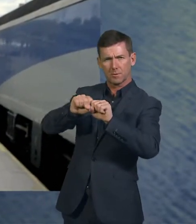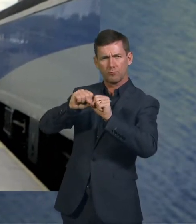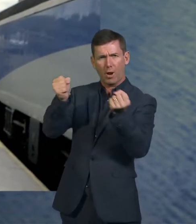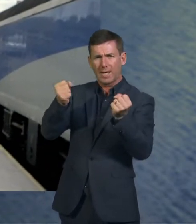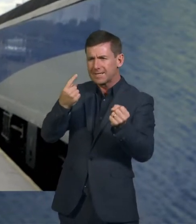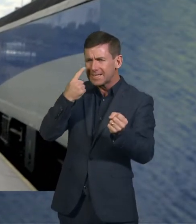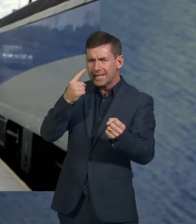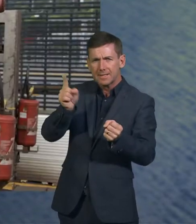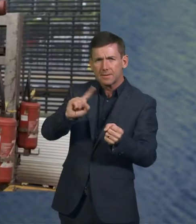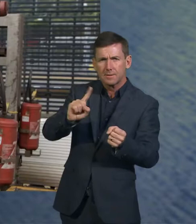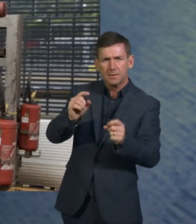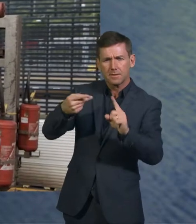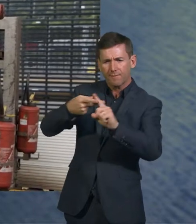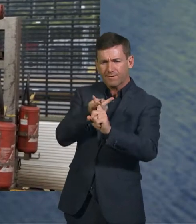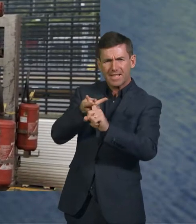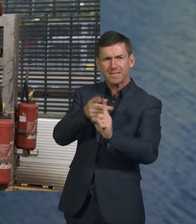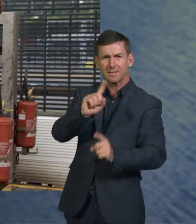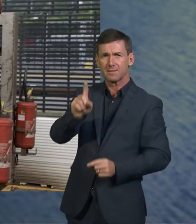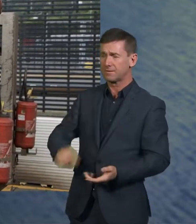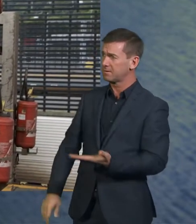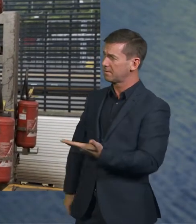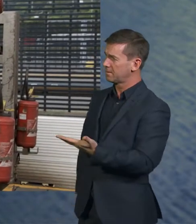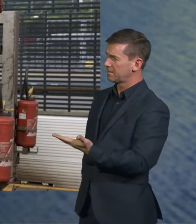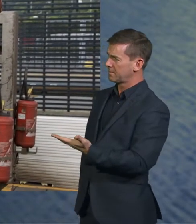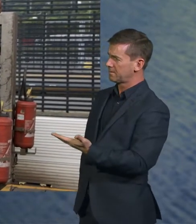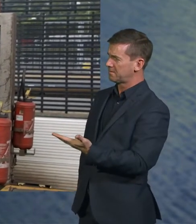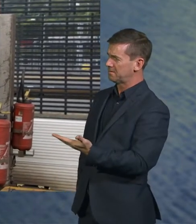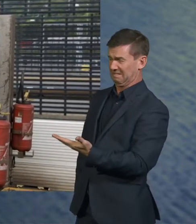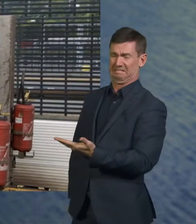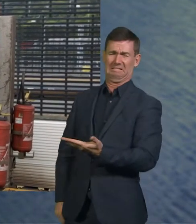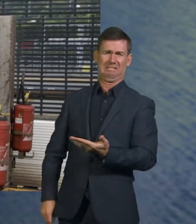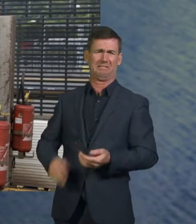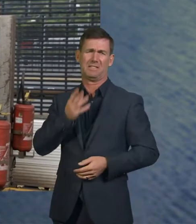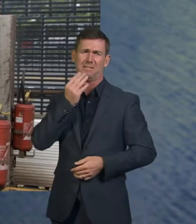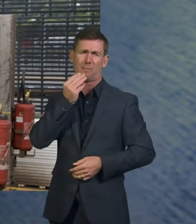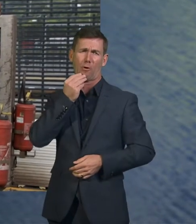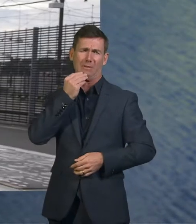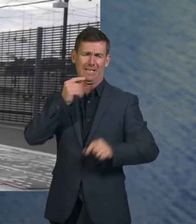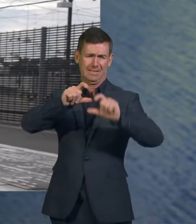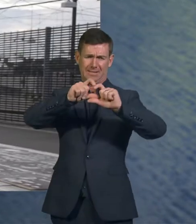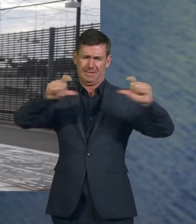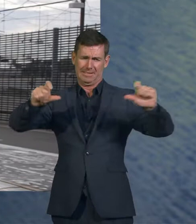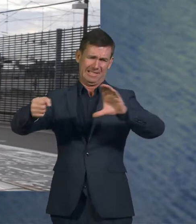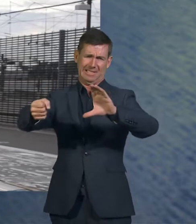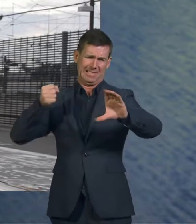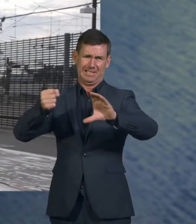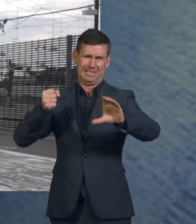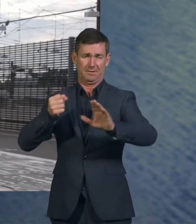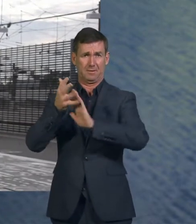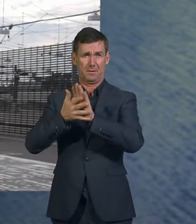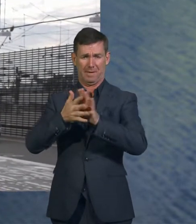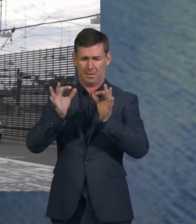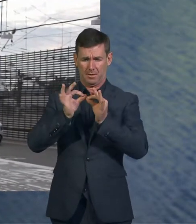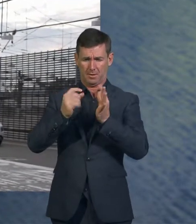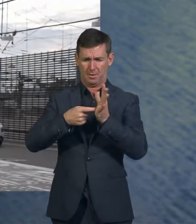you go. It's a temporary blue belt and braces solution. But the rear locomotive's brake unit is now secure